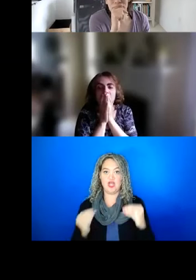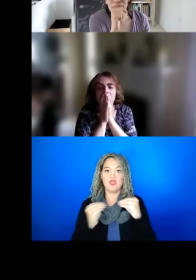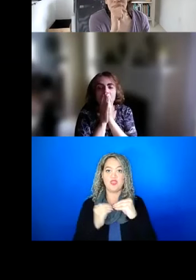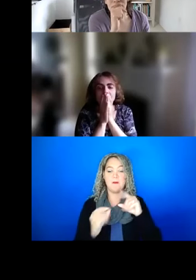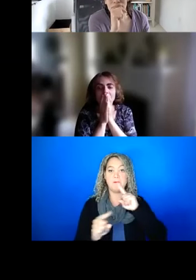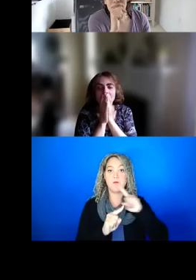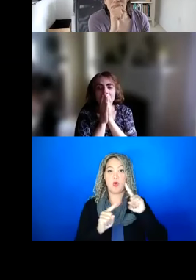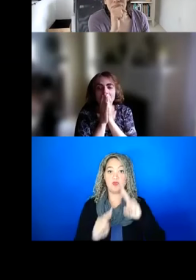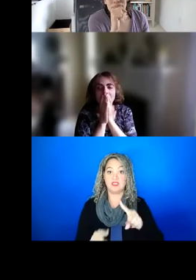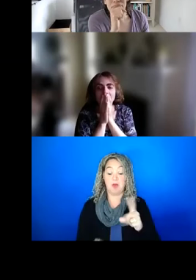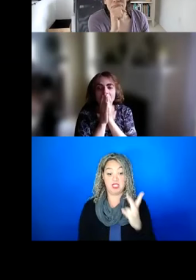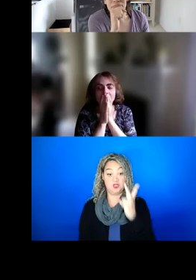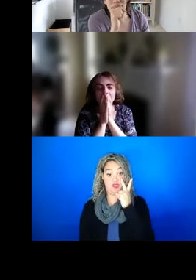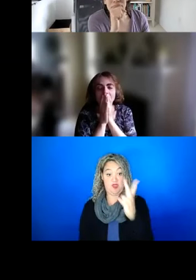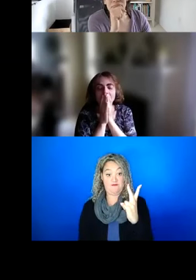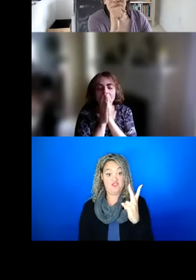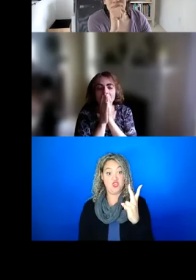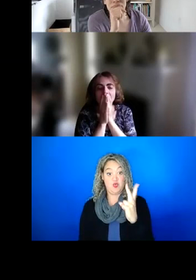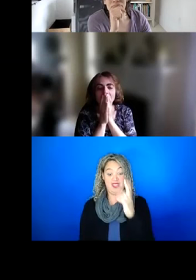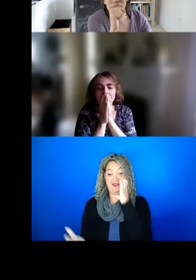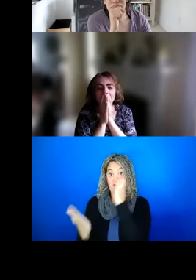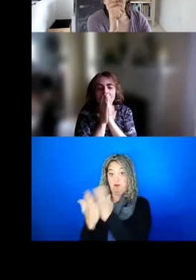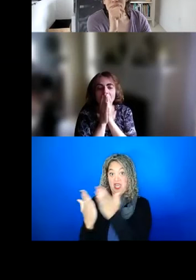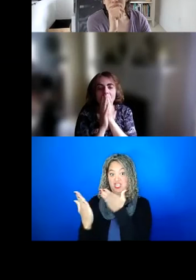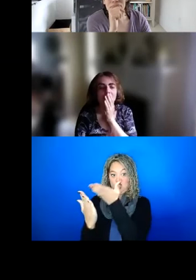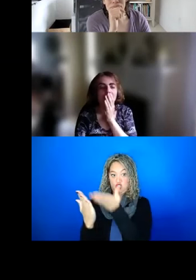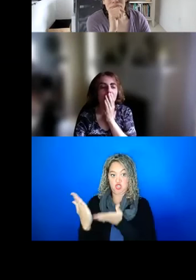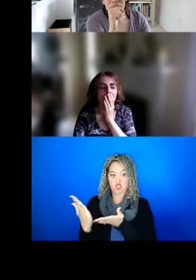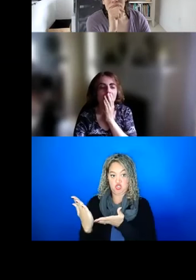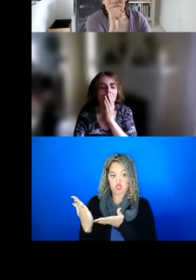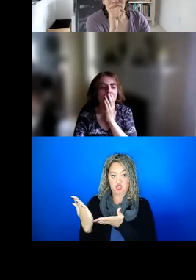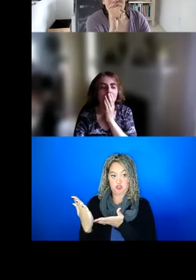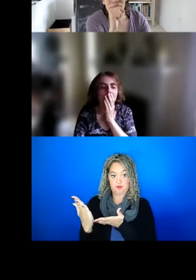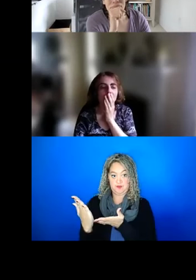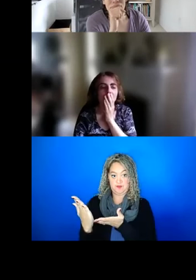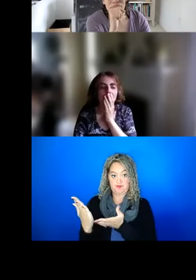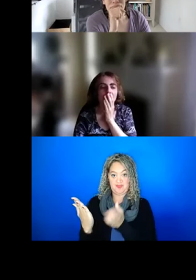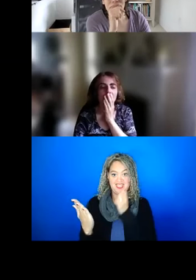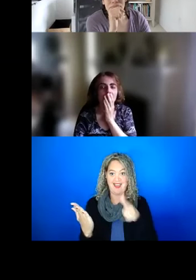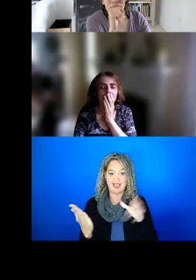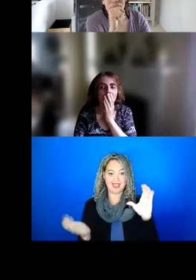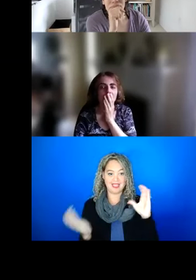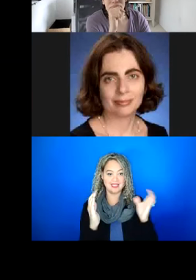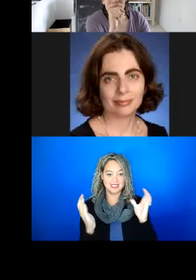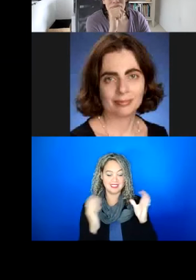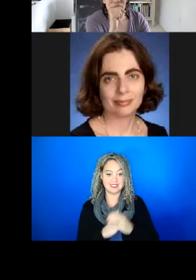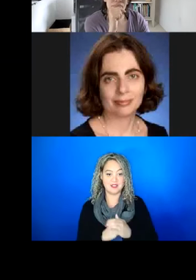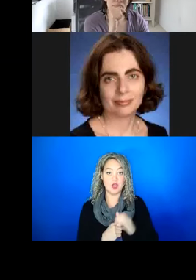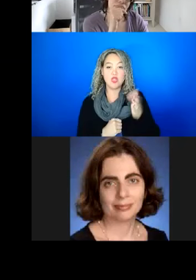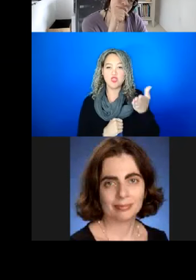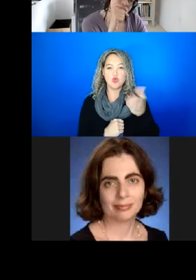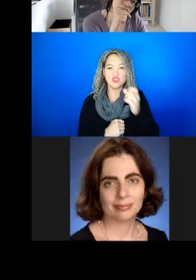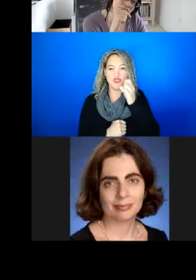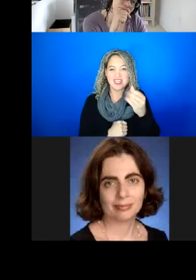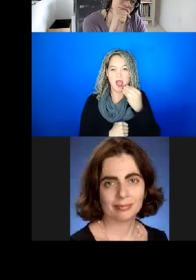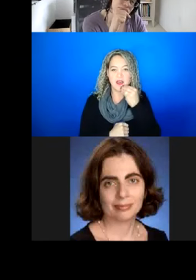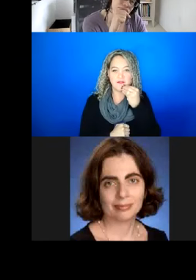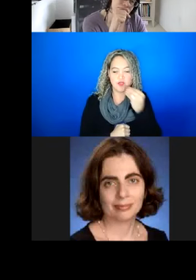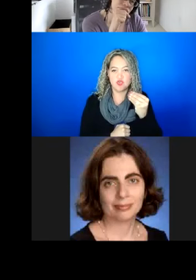viewing objects like these and not like this, these. These are the non-food objects. So that's